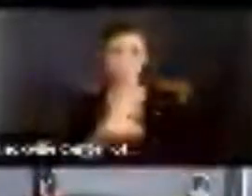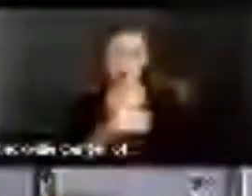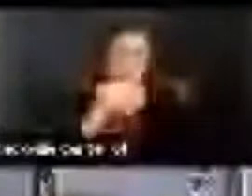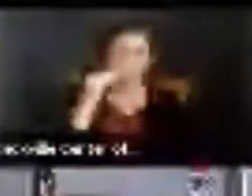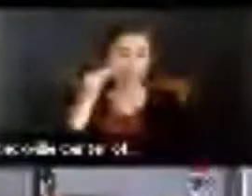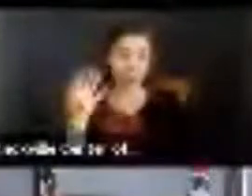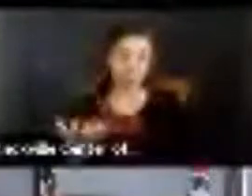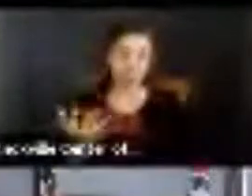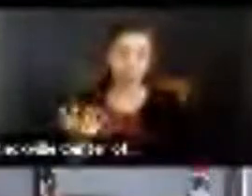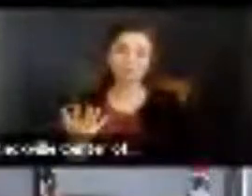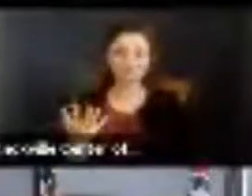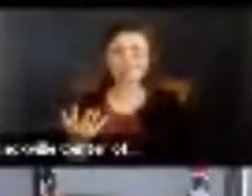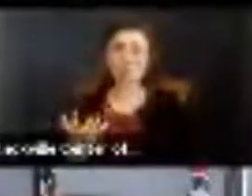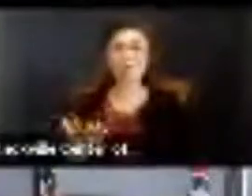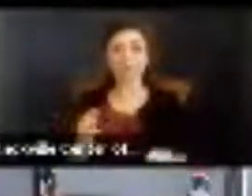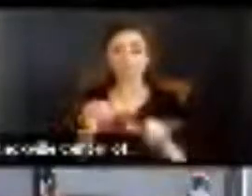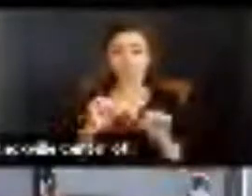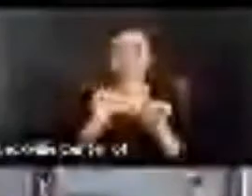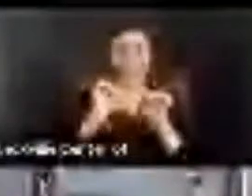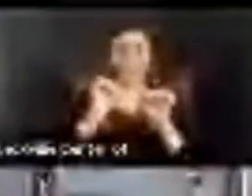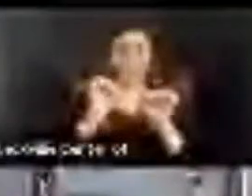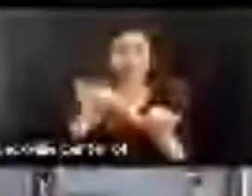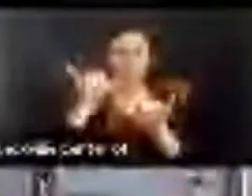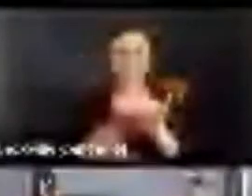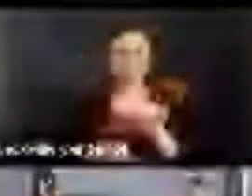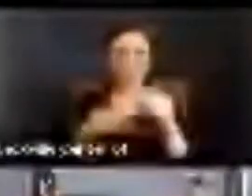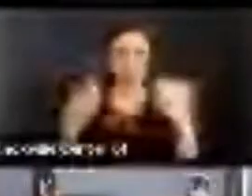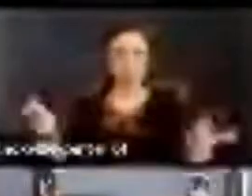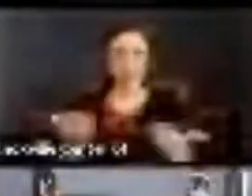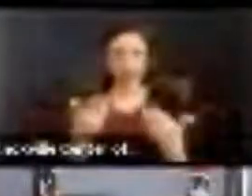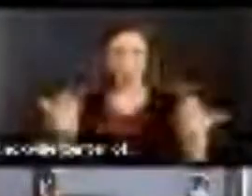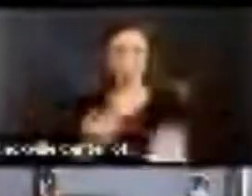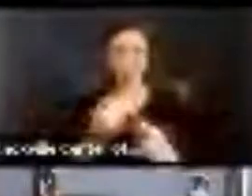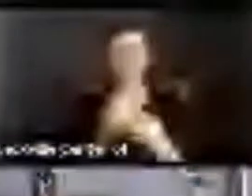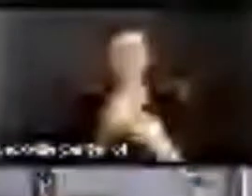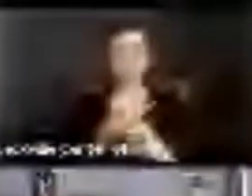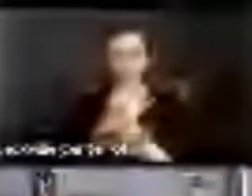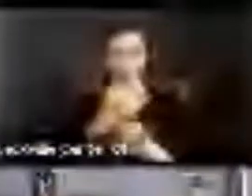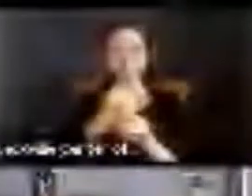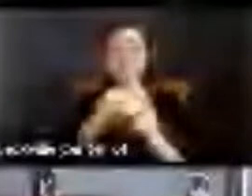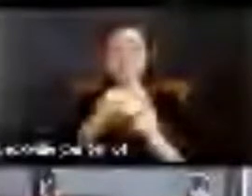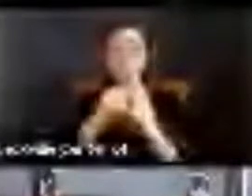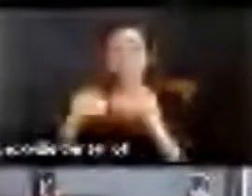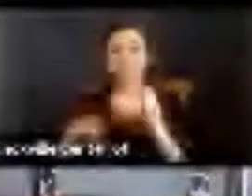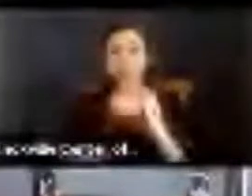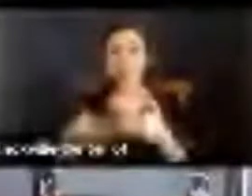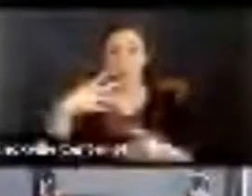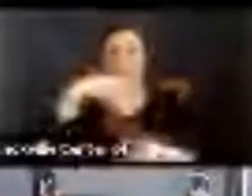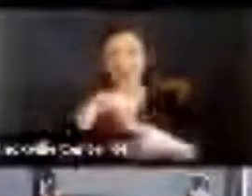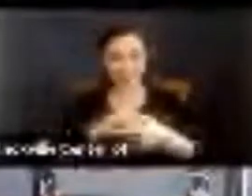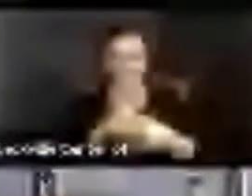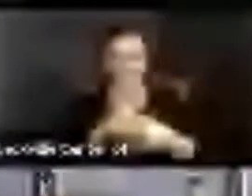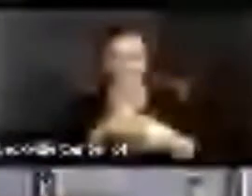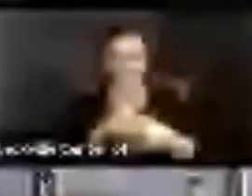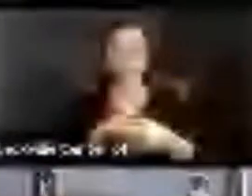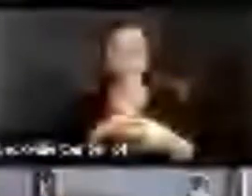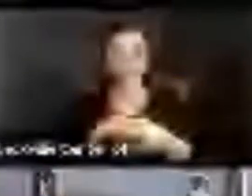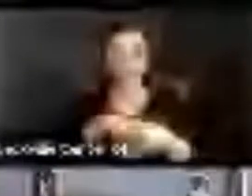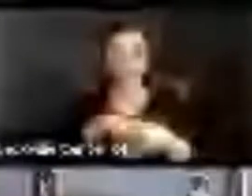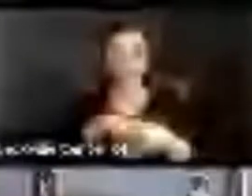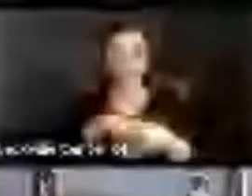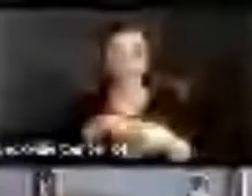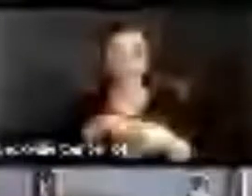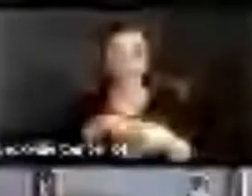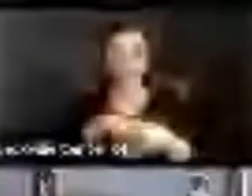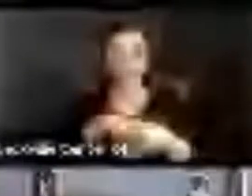we continue to remain here on campus and students are participating in activities